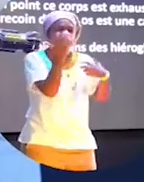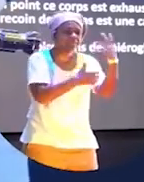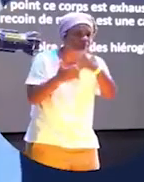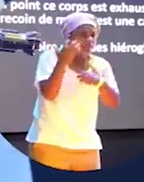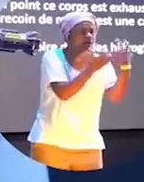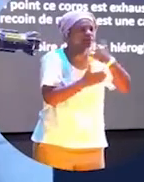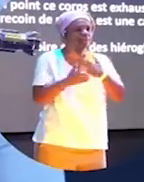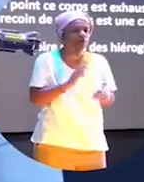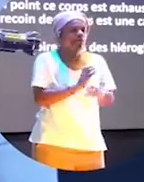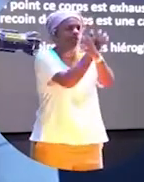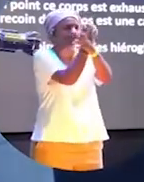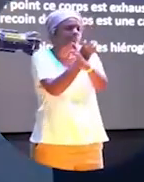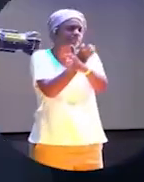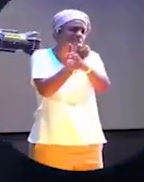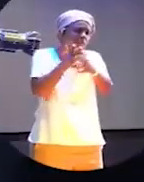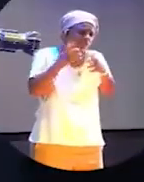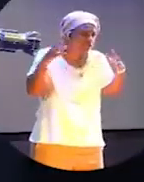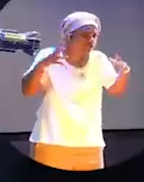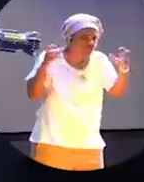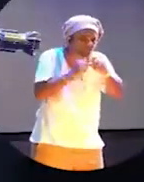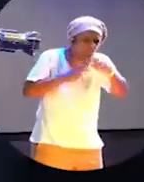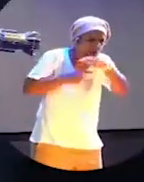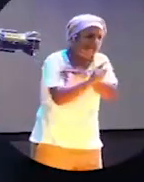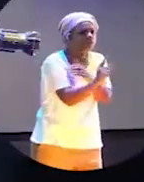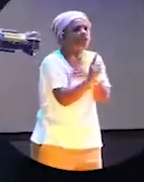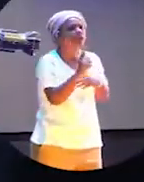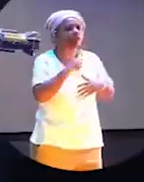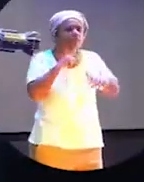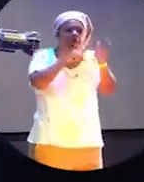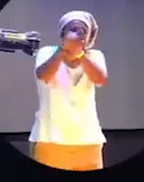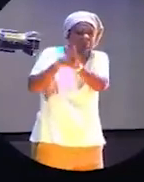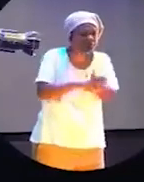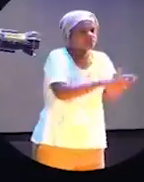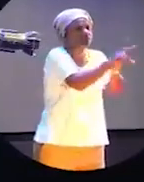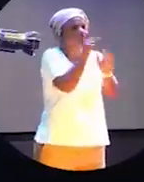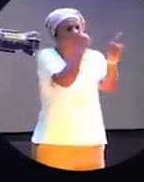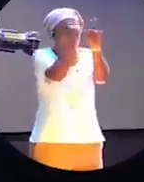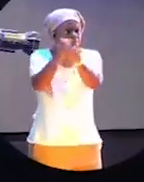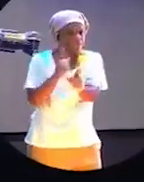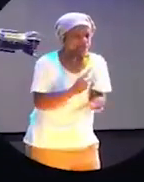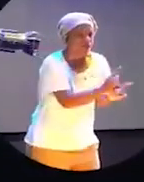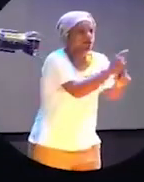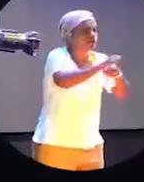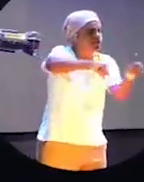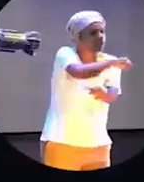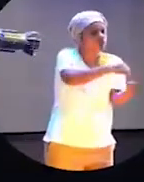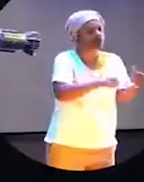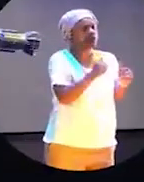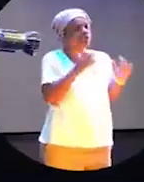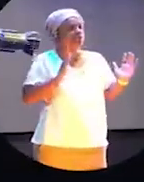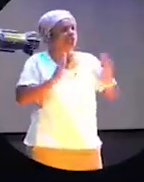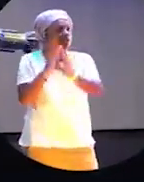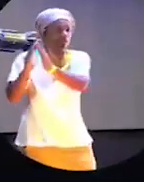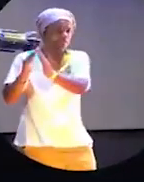memory in frozen hieroglyphs, waiting for researchers to find in awe of the grief that dwelled here. When I was 13, I jumped